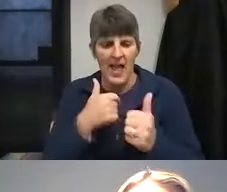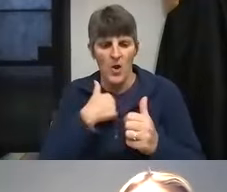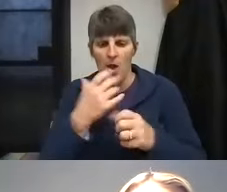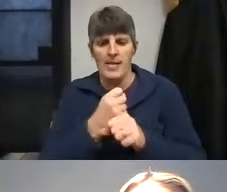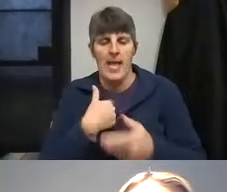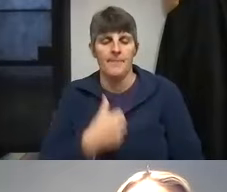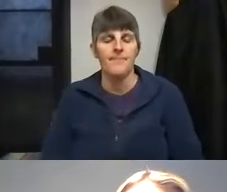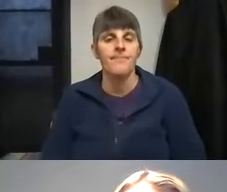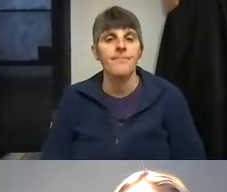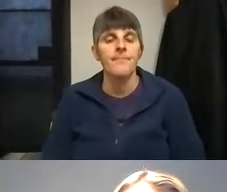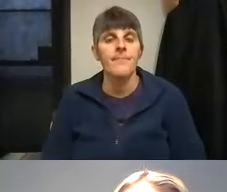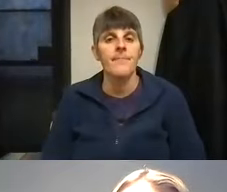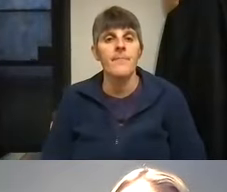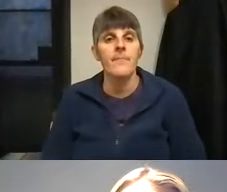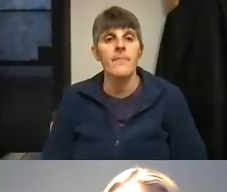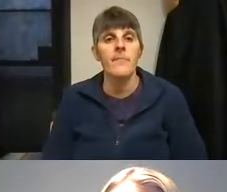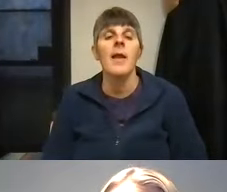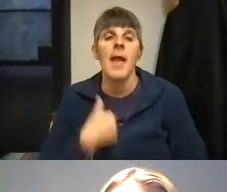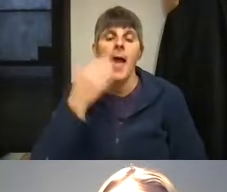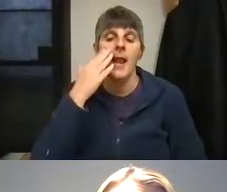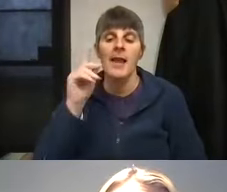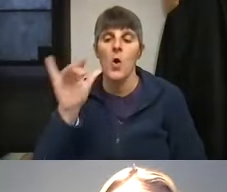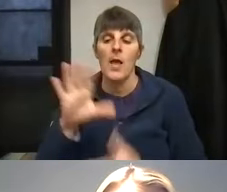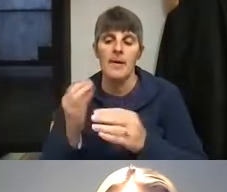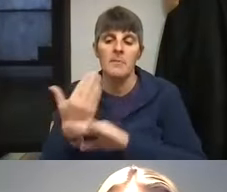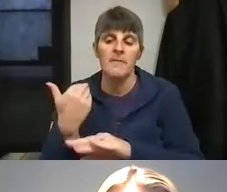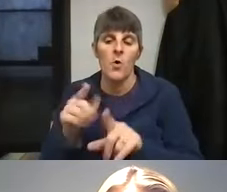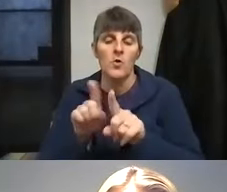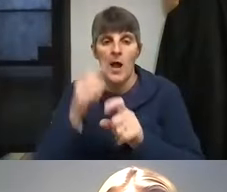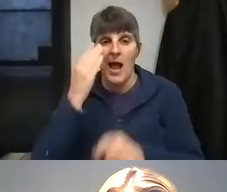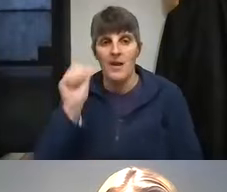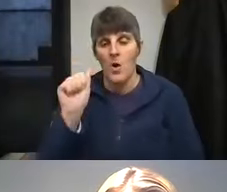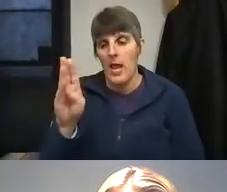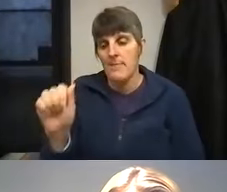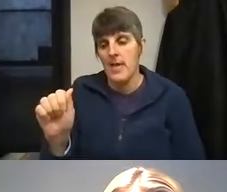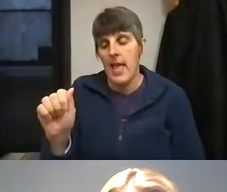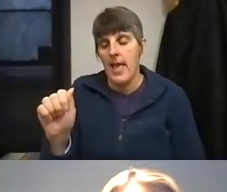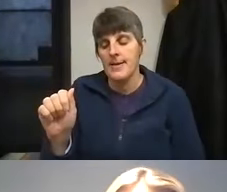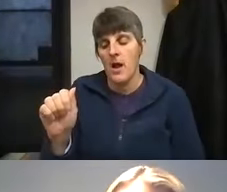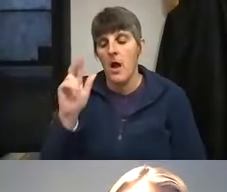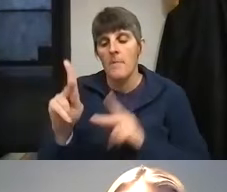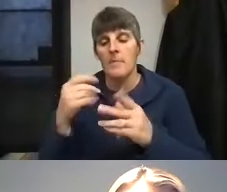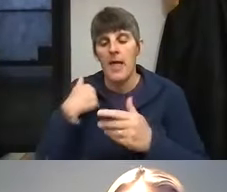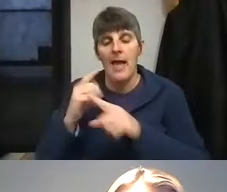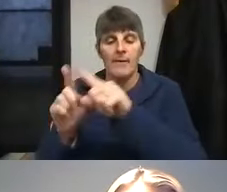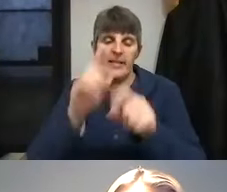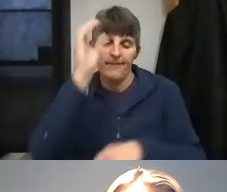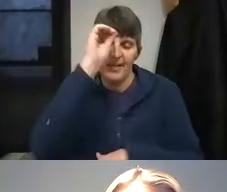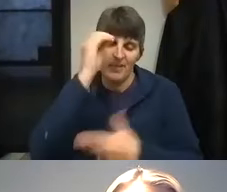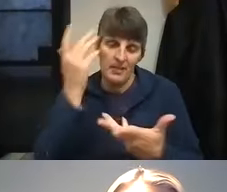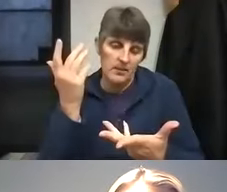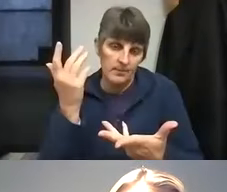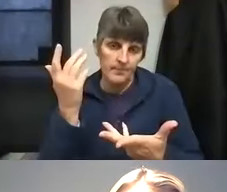it? And I know Kelly mentioned before too, I know that ABA, people have different opinions